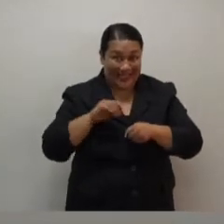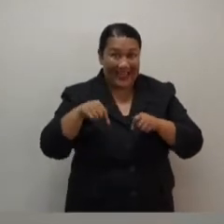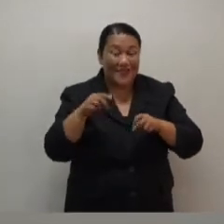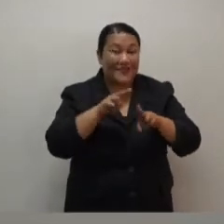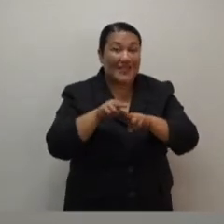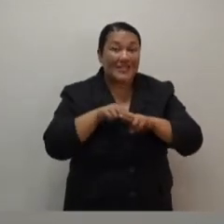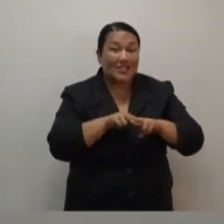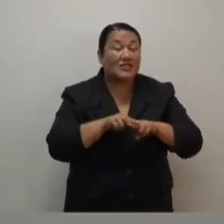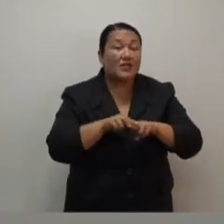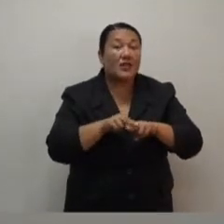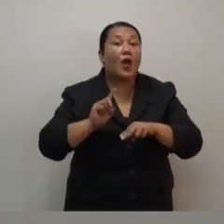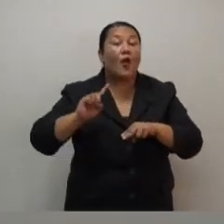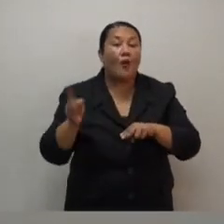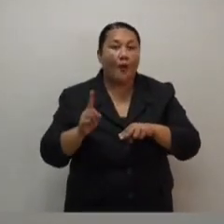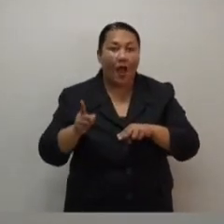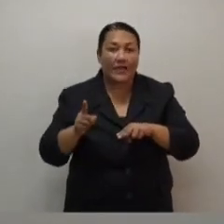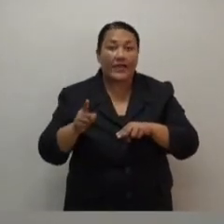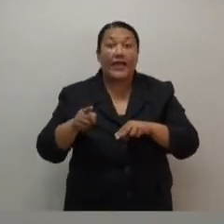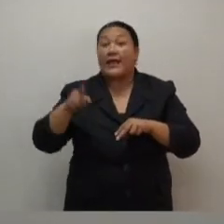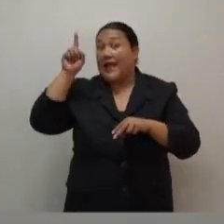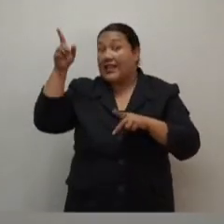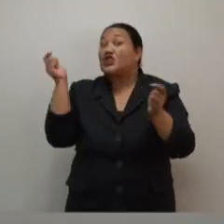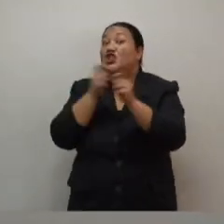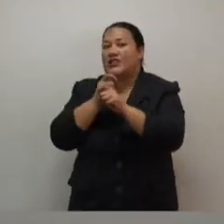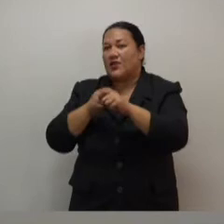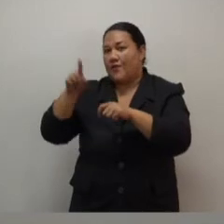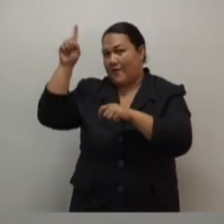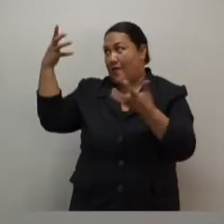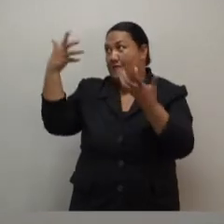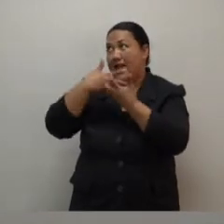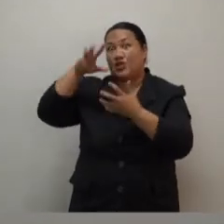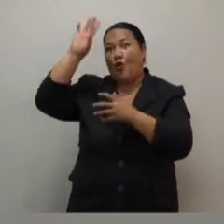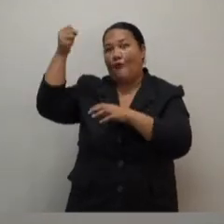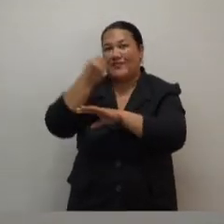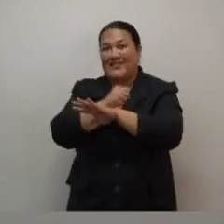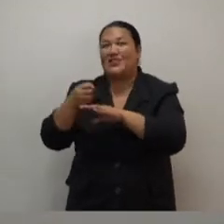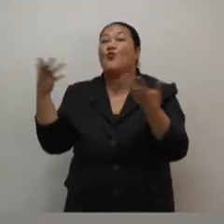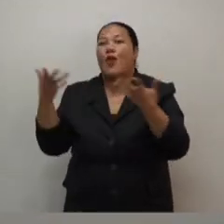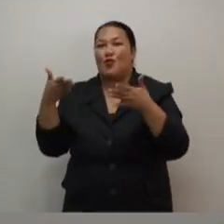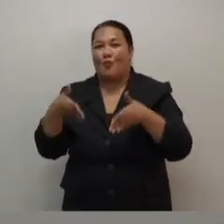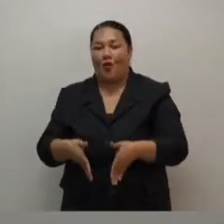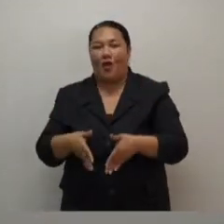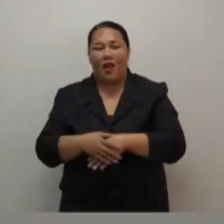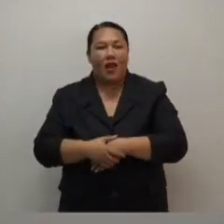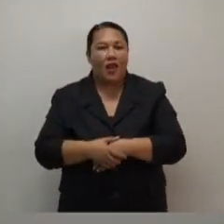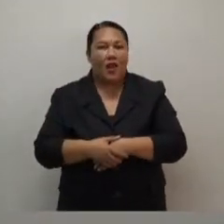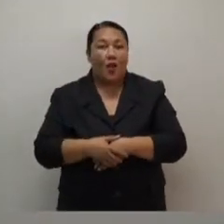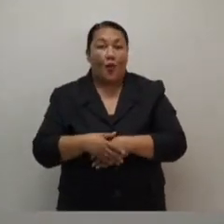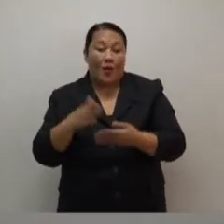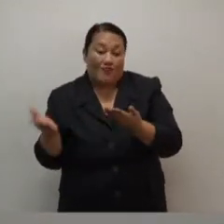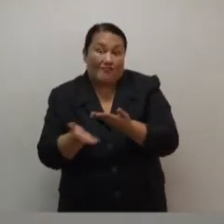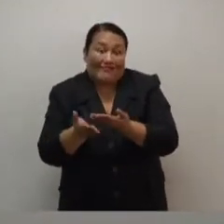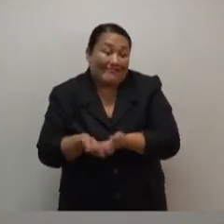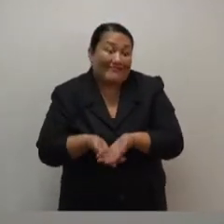name in the country where they were born, because we cannot change their birth certificate from Fiji. When you are lodging an application to